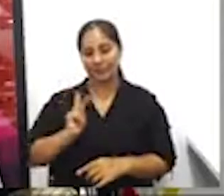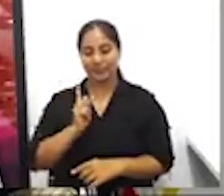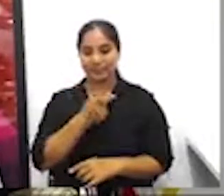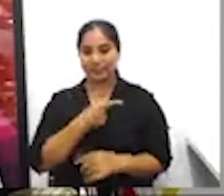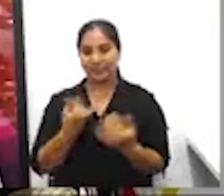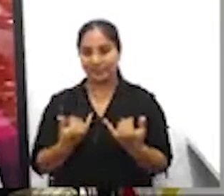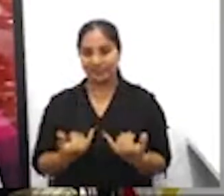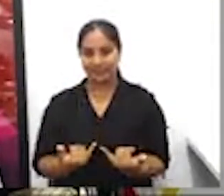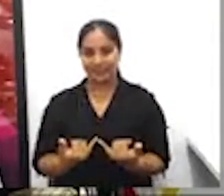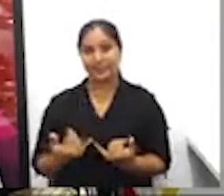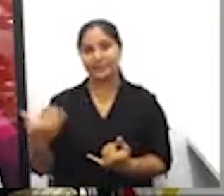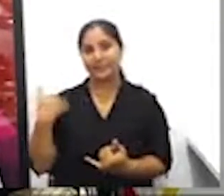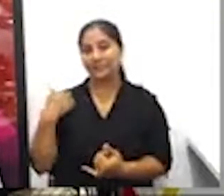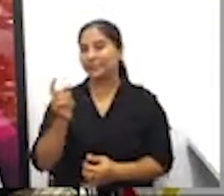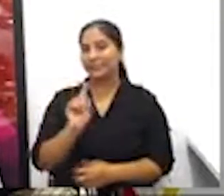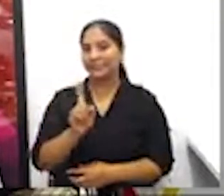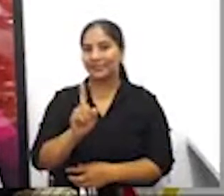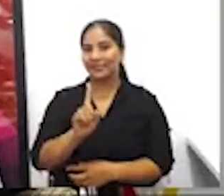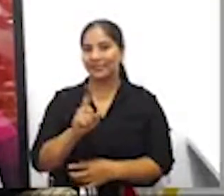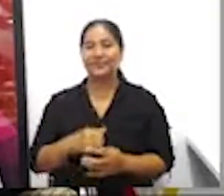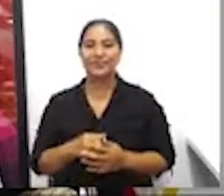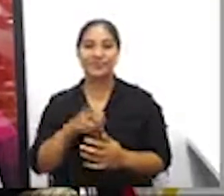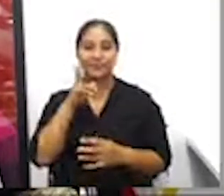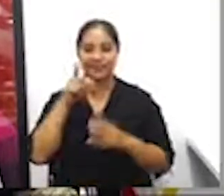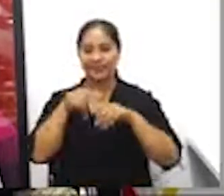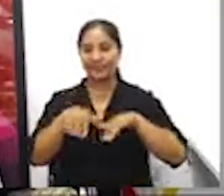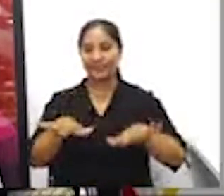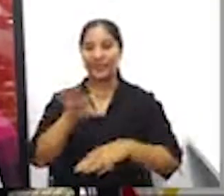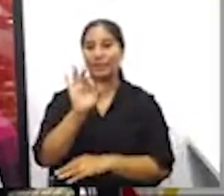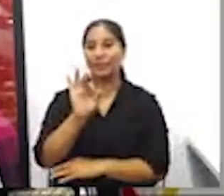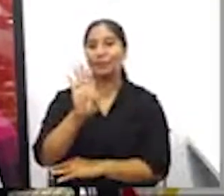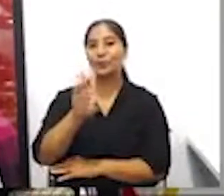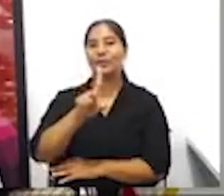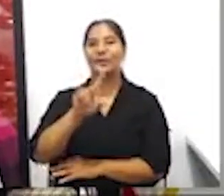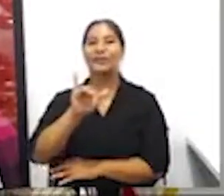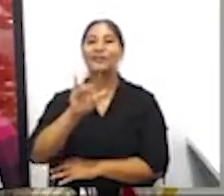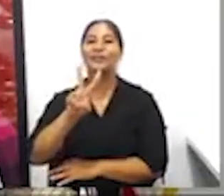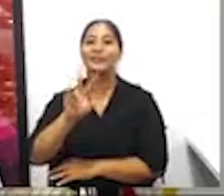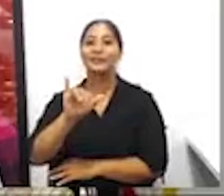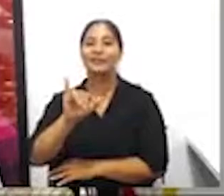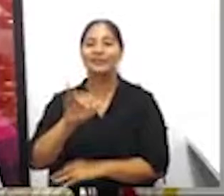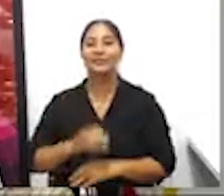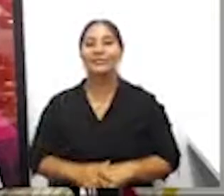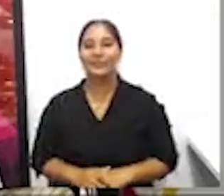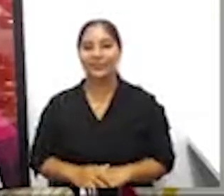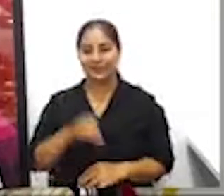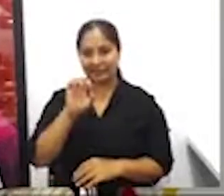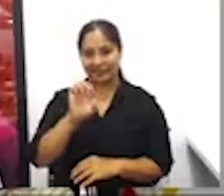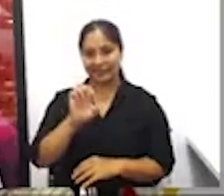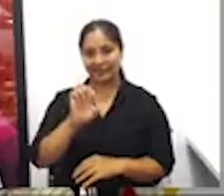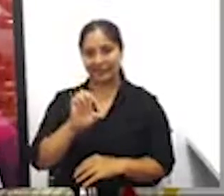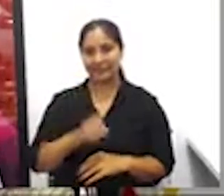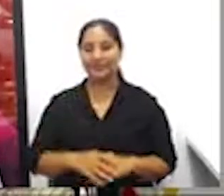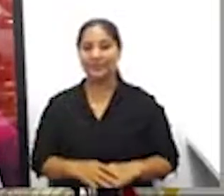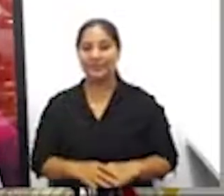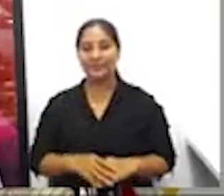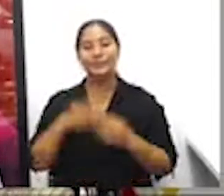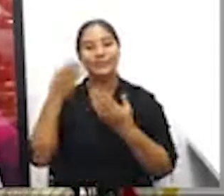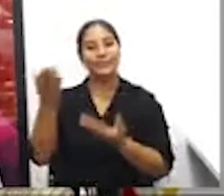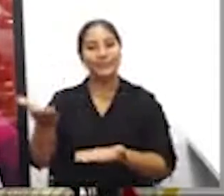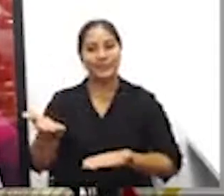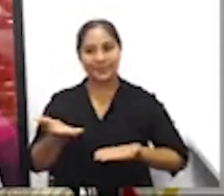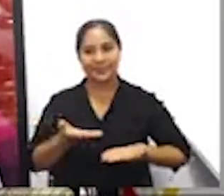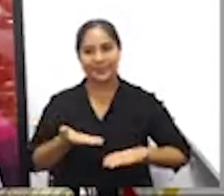today is going to be a very dynamic discussion indeed. No? So again, welcome to the